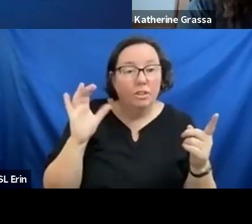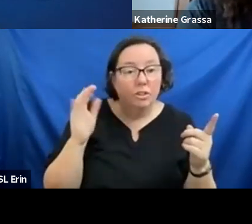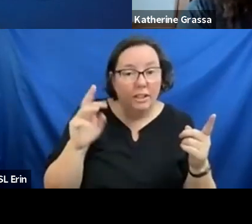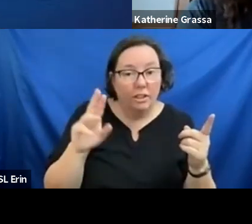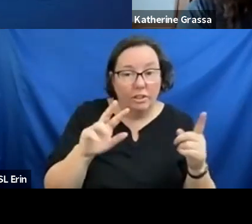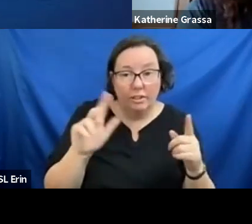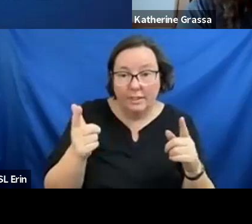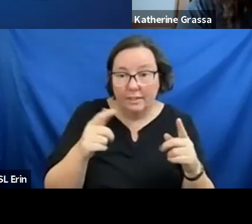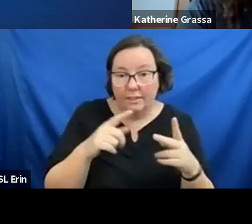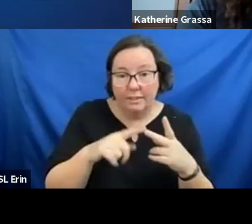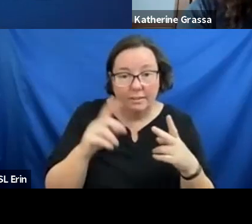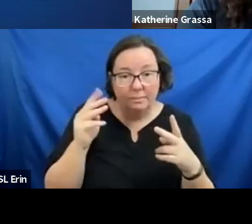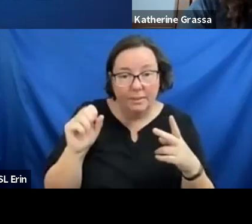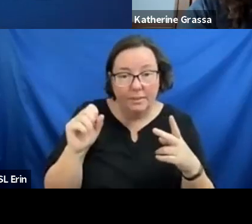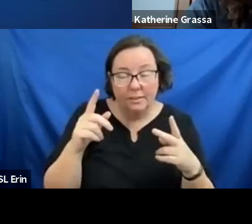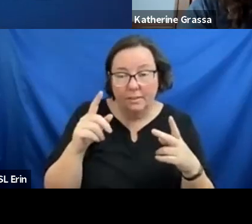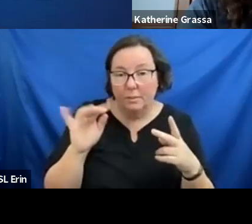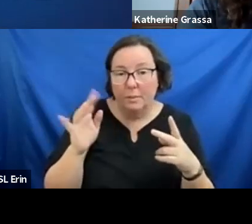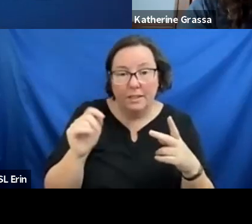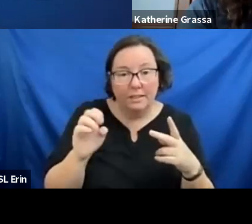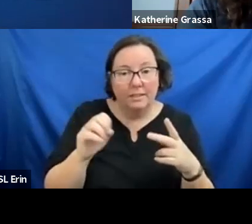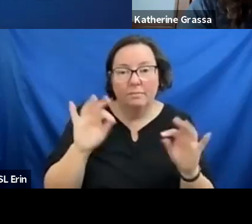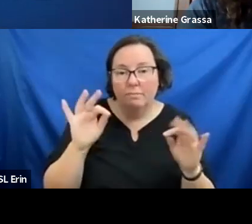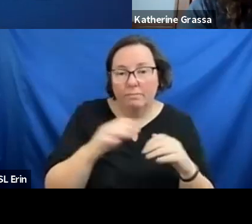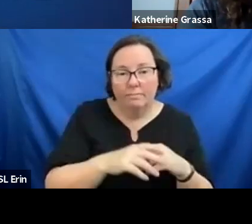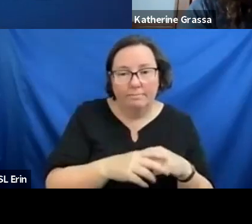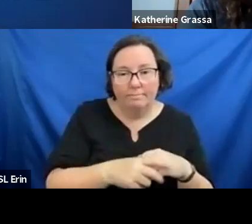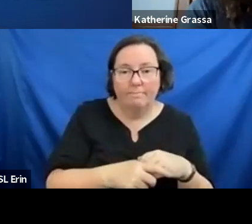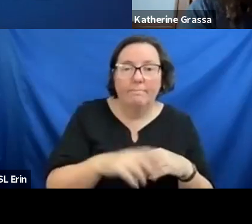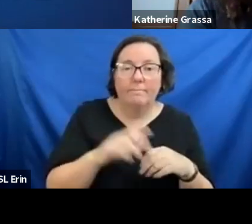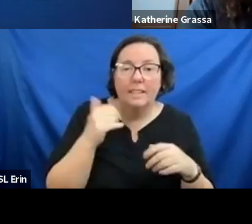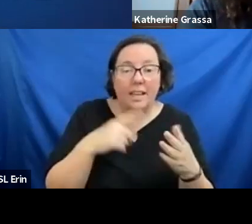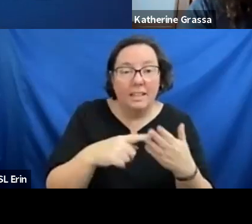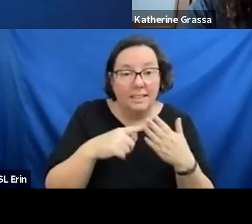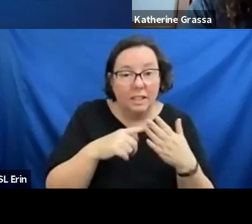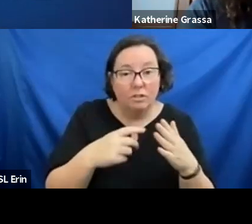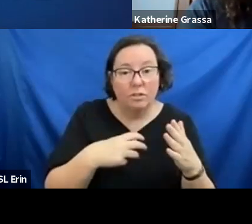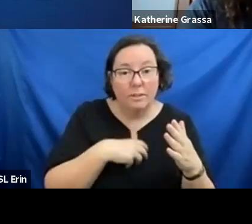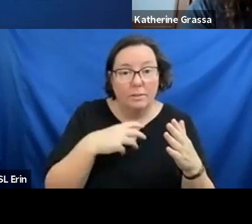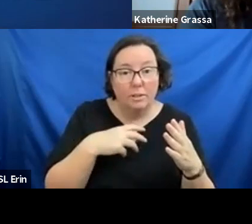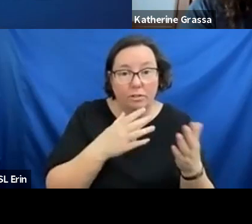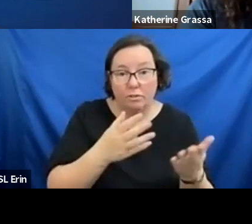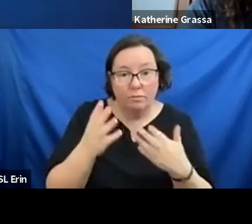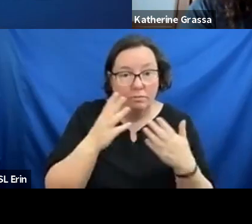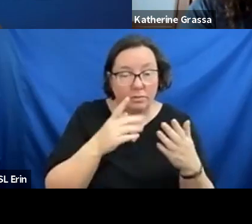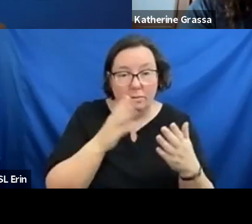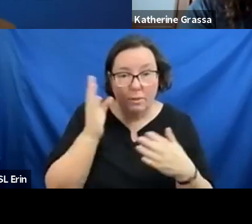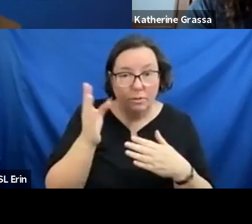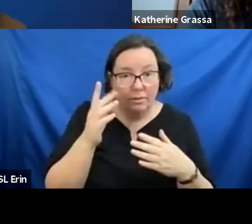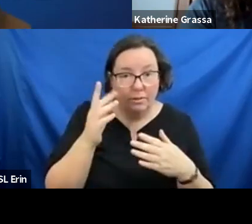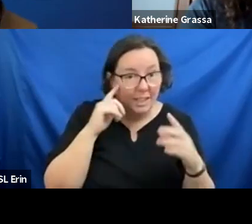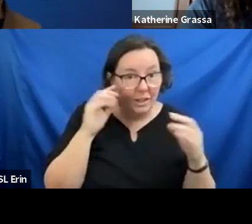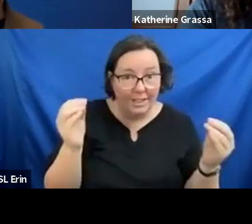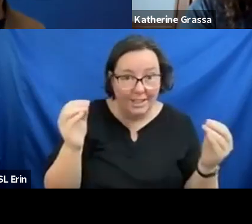Ms. Grasser? Second. Thank you. Any discussion or objection to the motion? Hearing